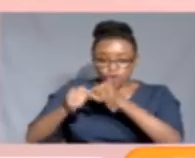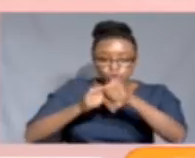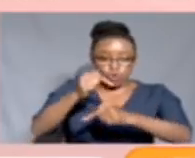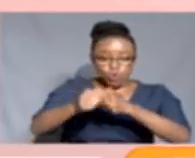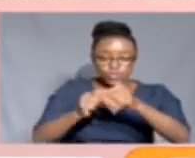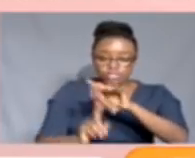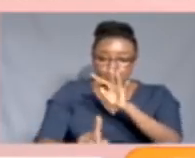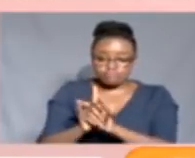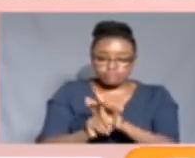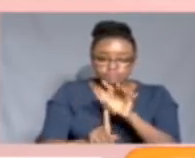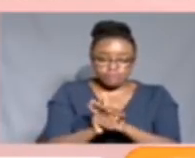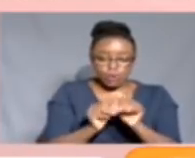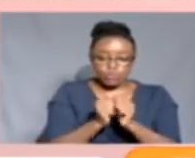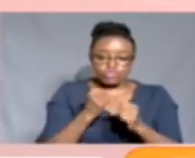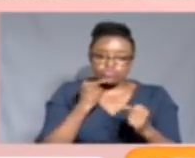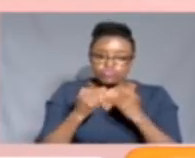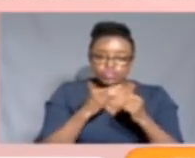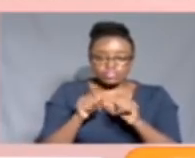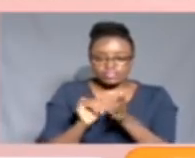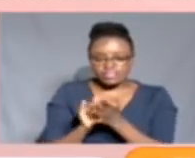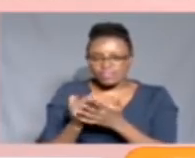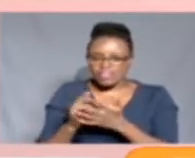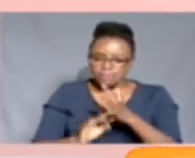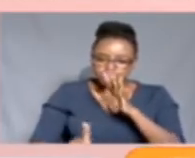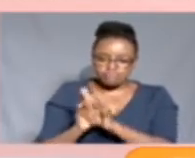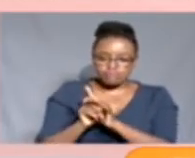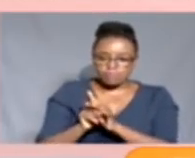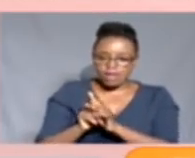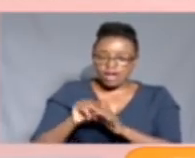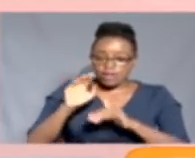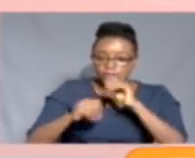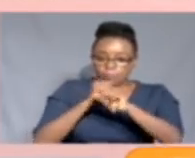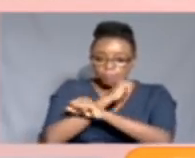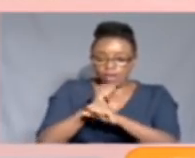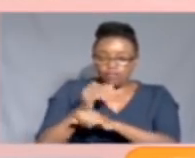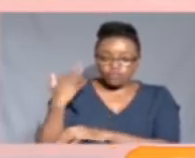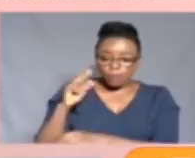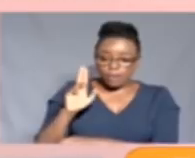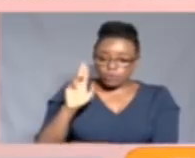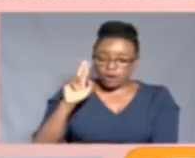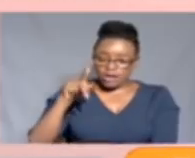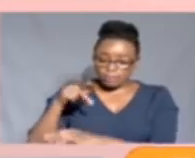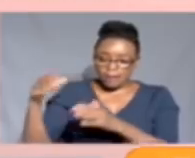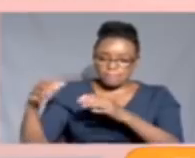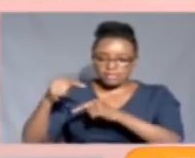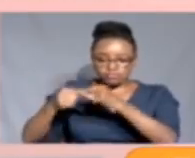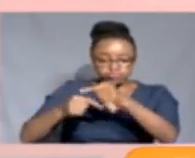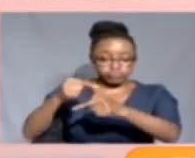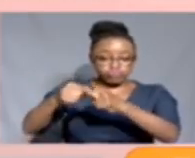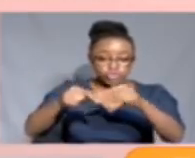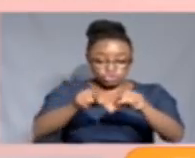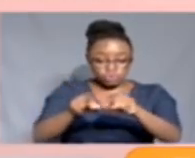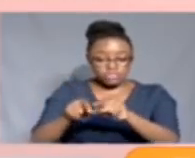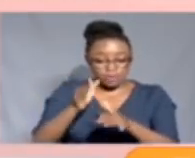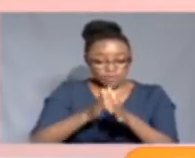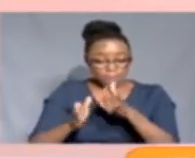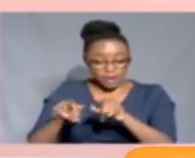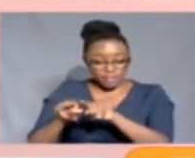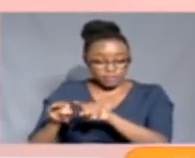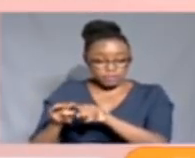to emerge with talk that revival of DP Ruto's former URP party is in the pipeline as